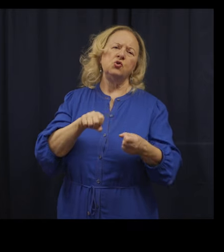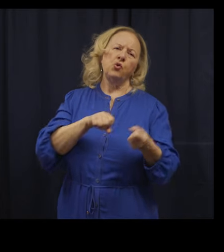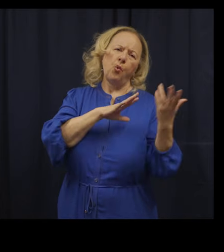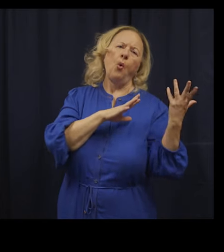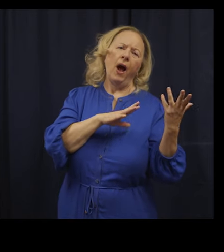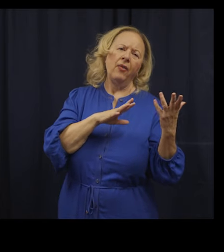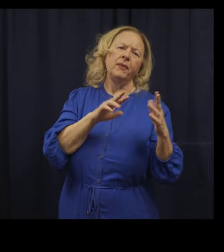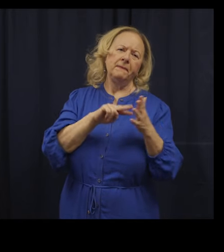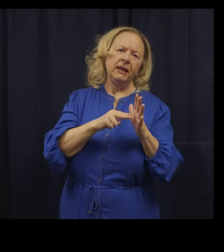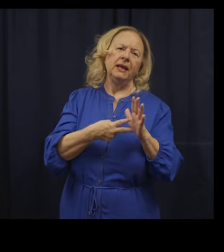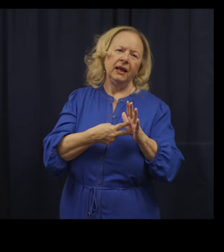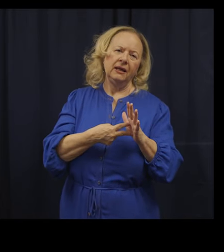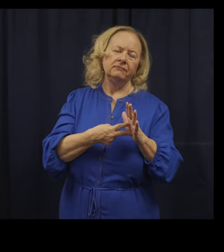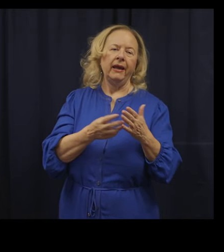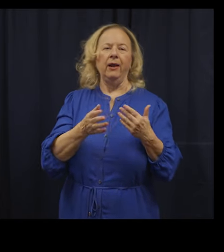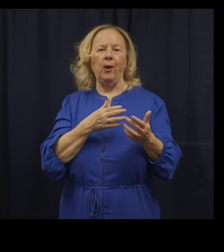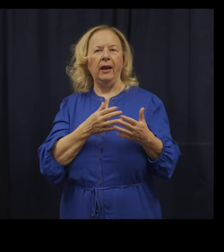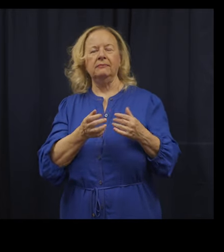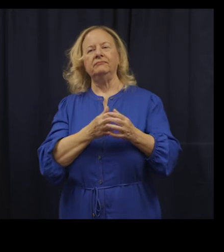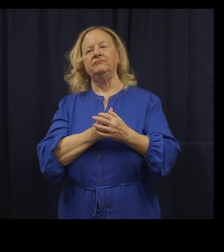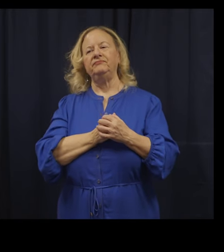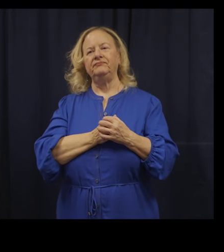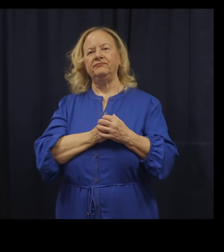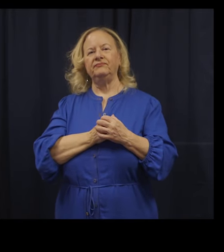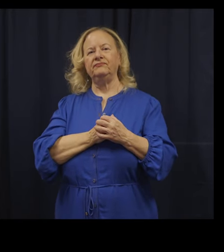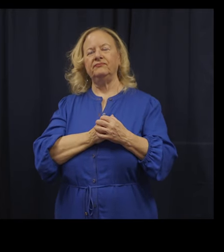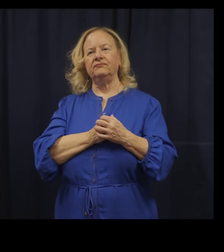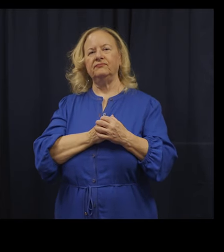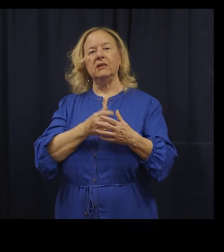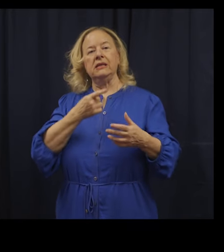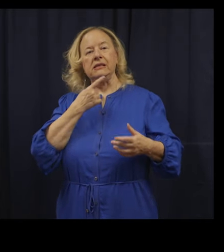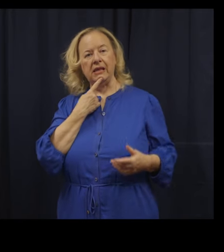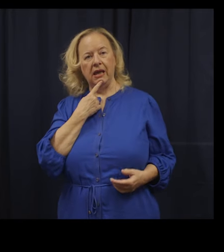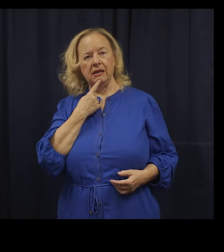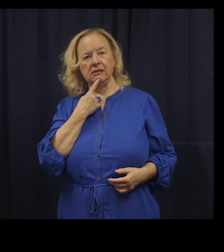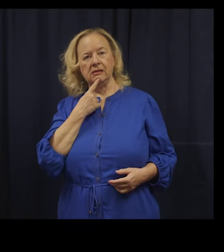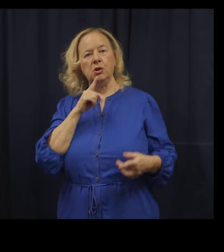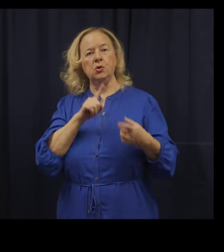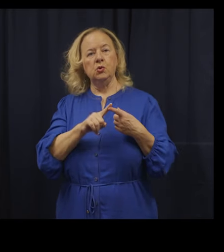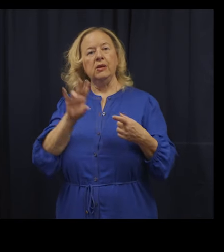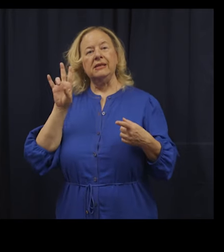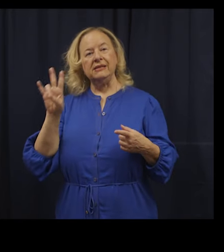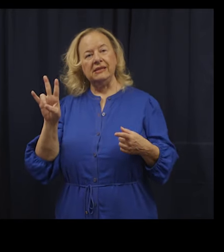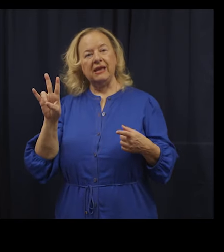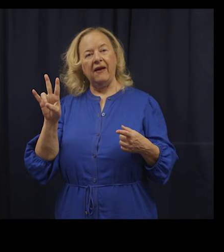meanings. Anyway, it says to the seven